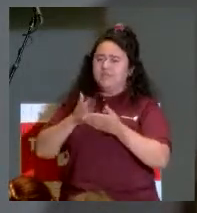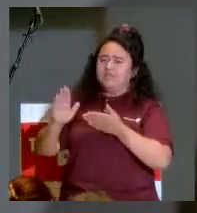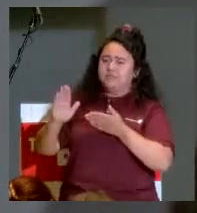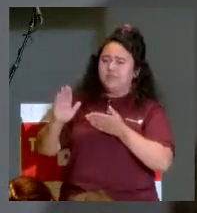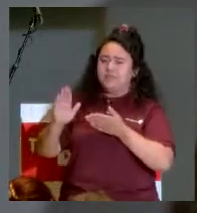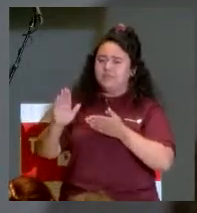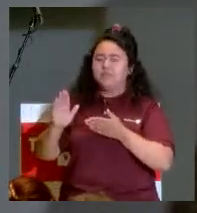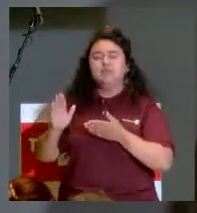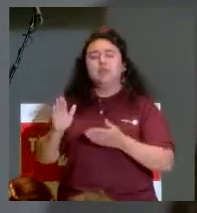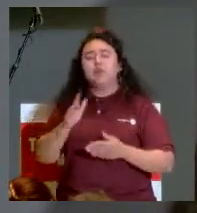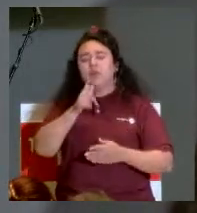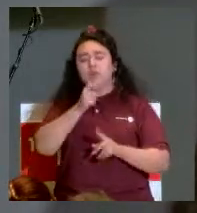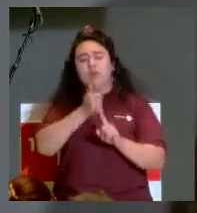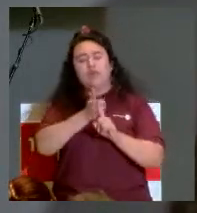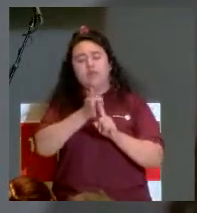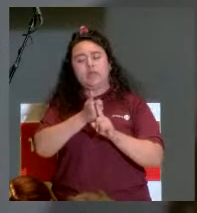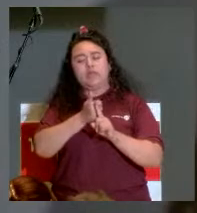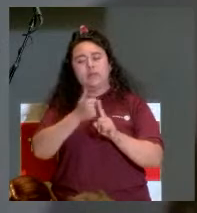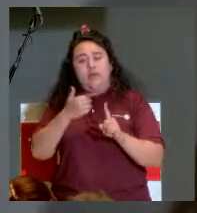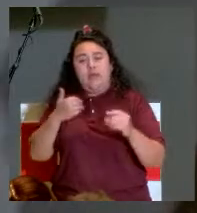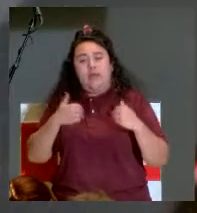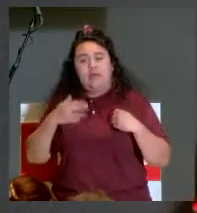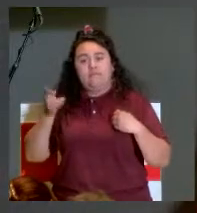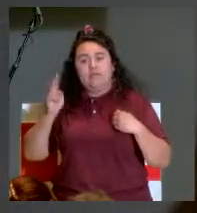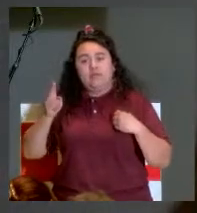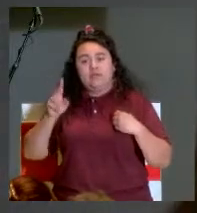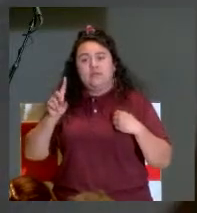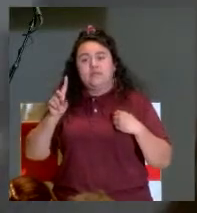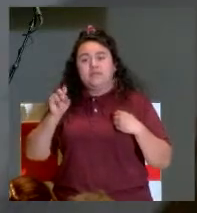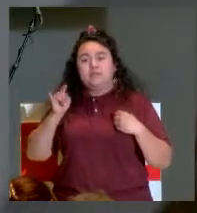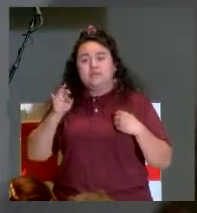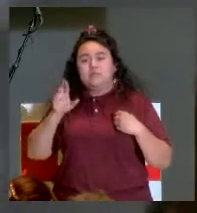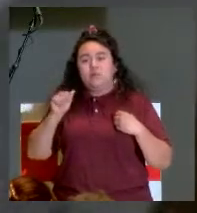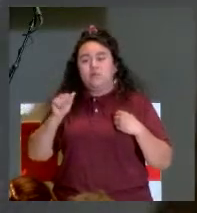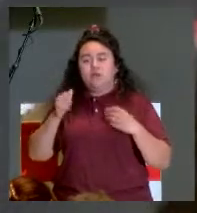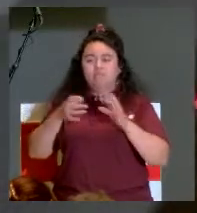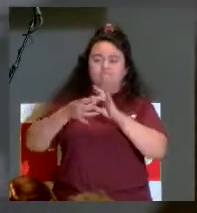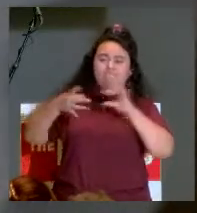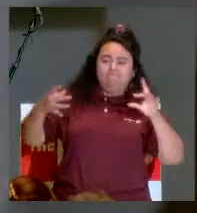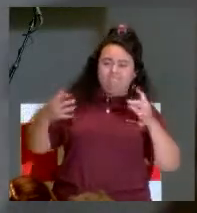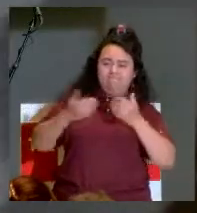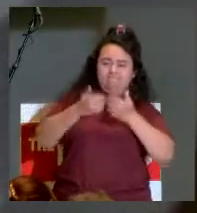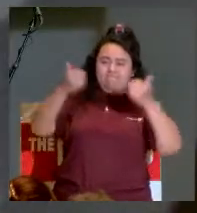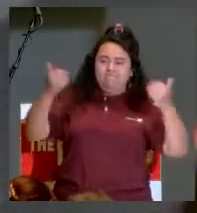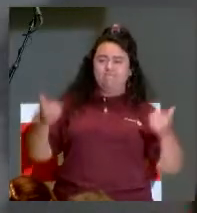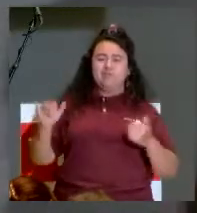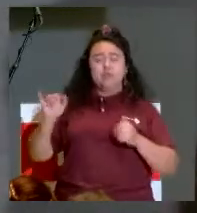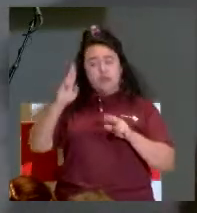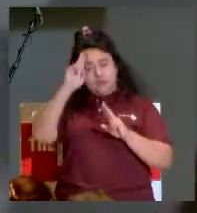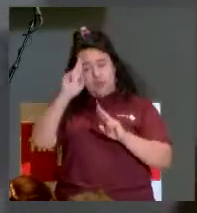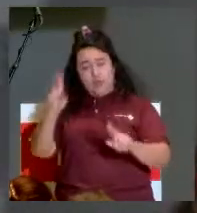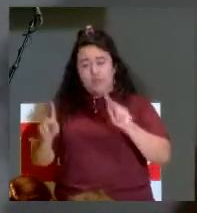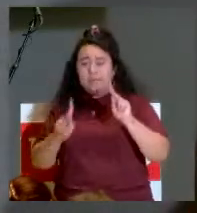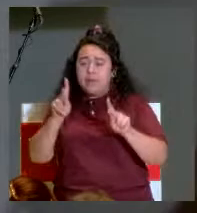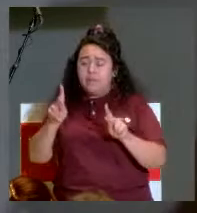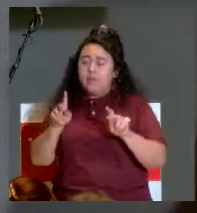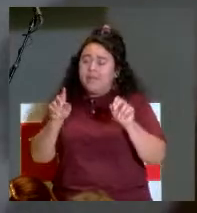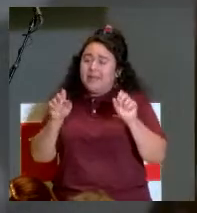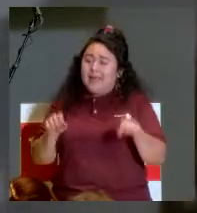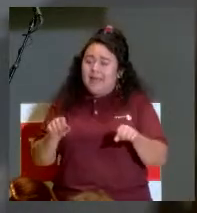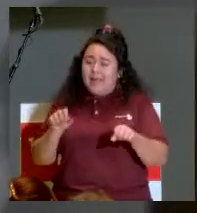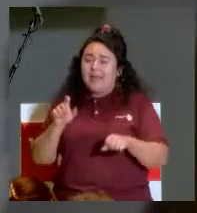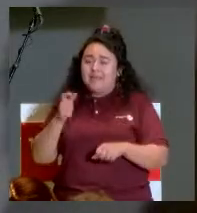have, you know, histories of diaspora, and also honoring those who can exist in